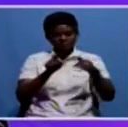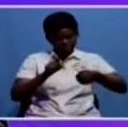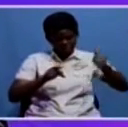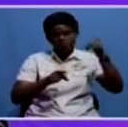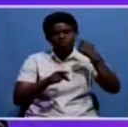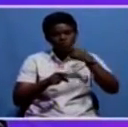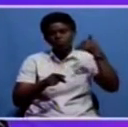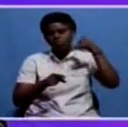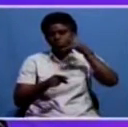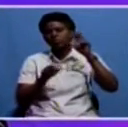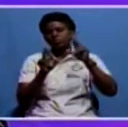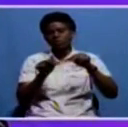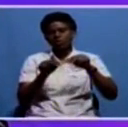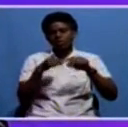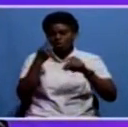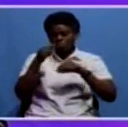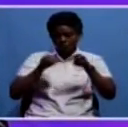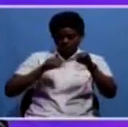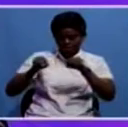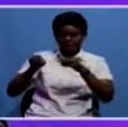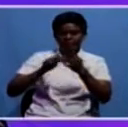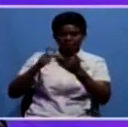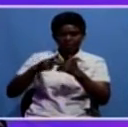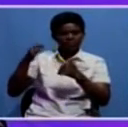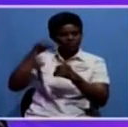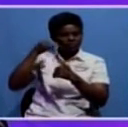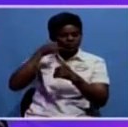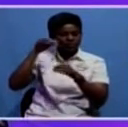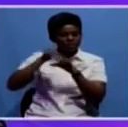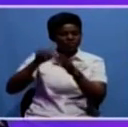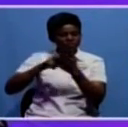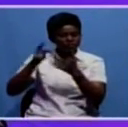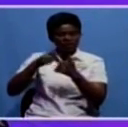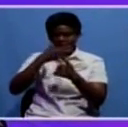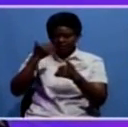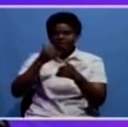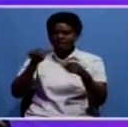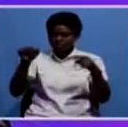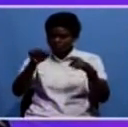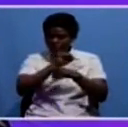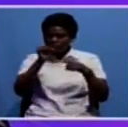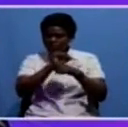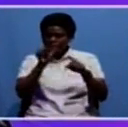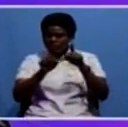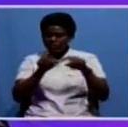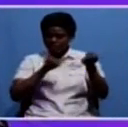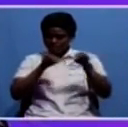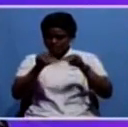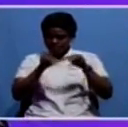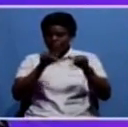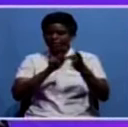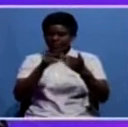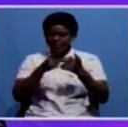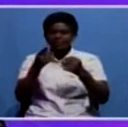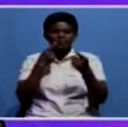No, because those who manage those programs, especially phone-in programs, they should be trained people who know how to manage a program. If we